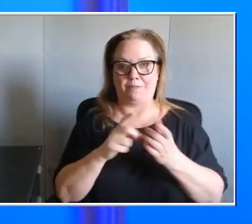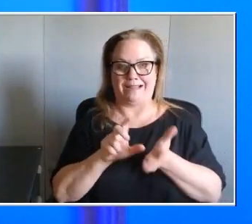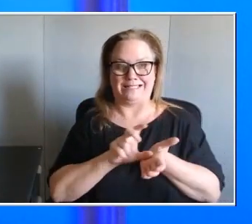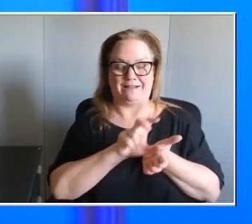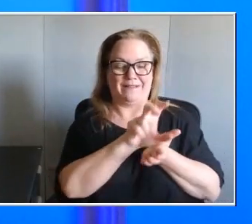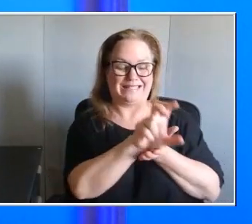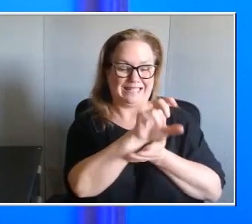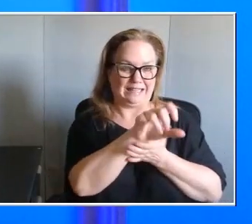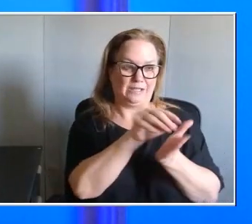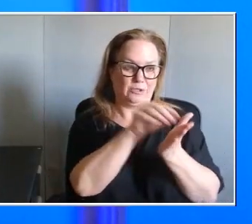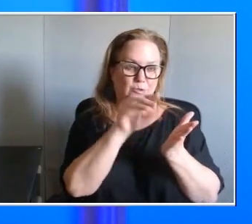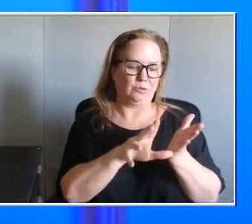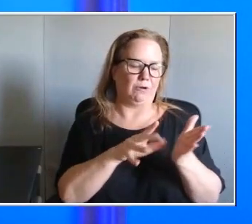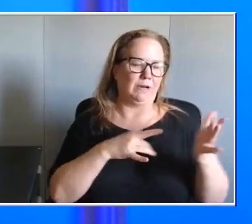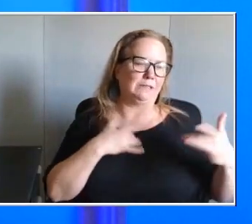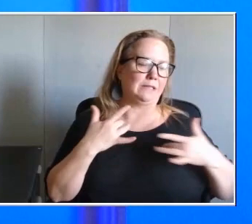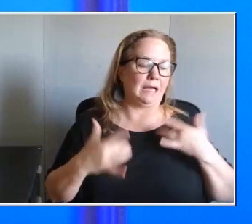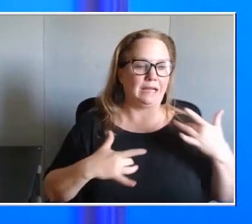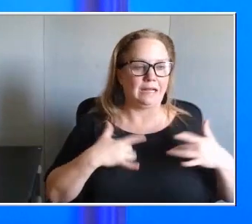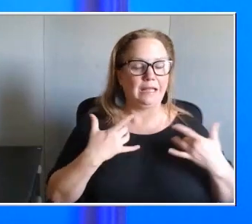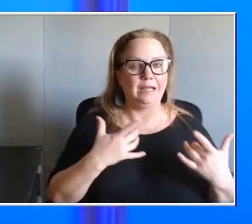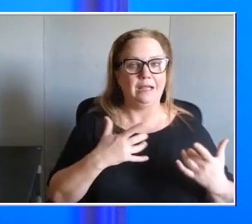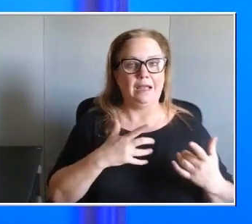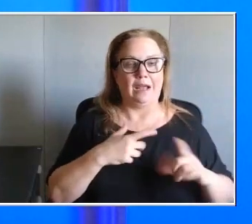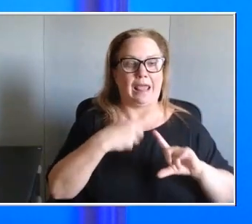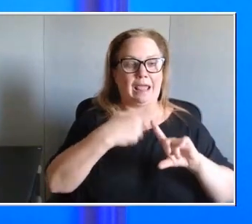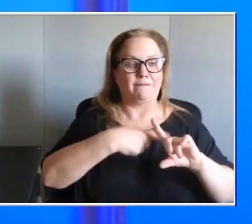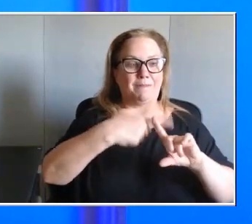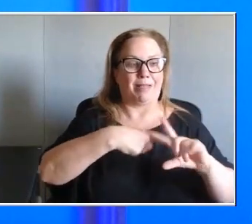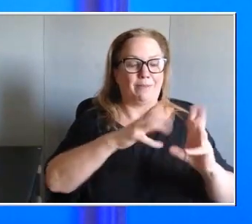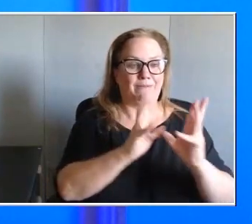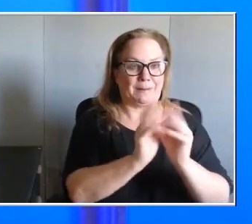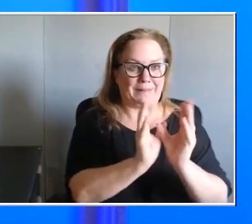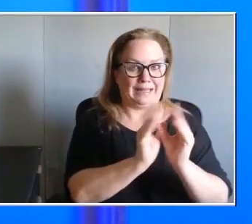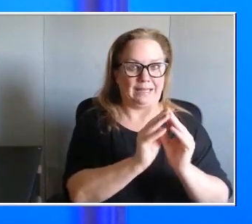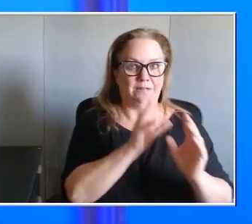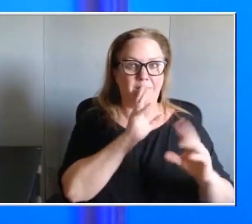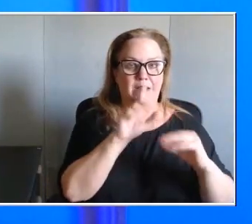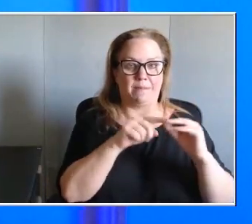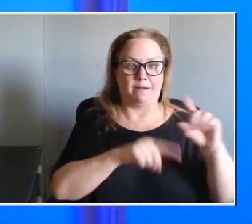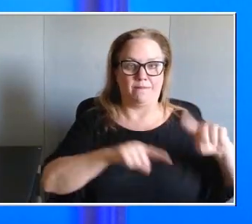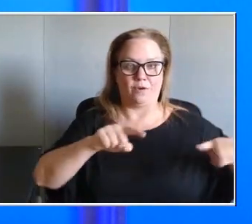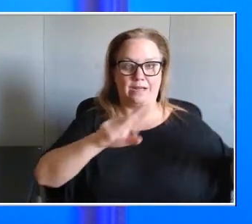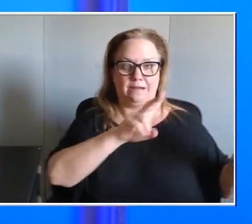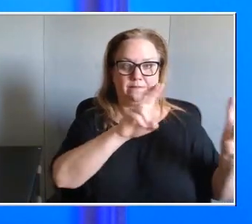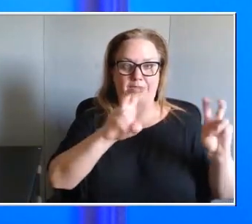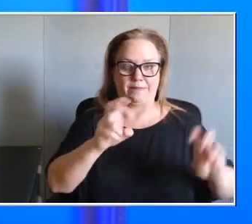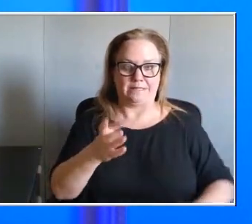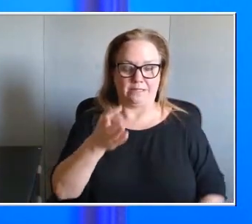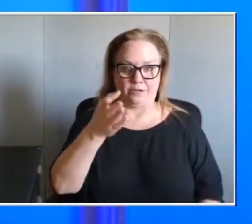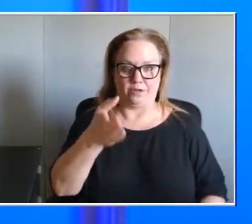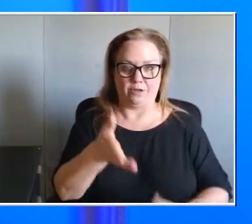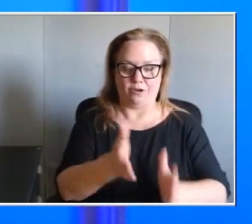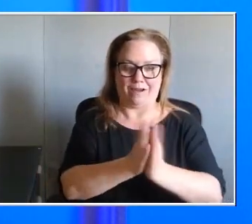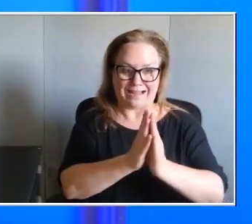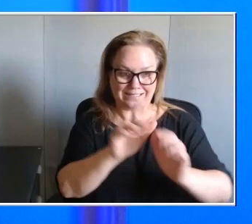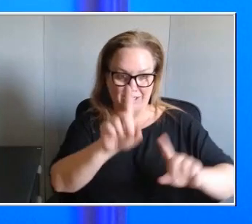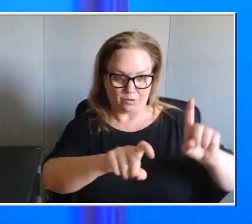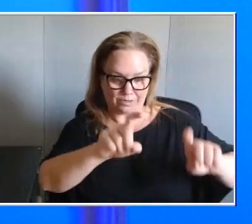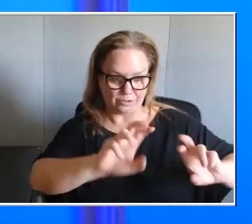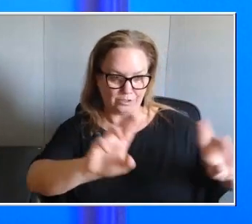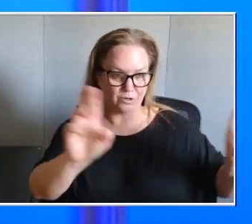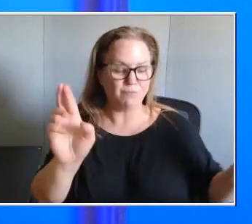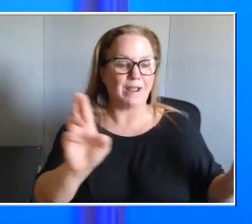the students are excited, and when we meet on a monthly basis to talk about different topics, they're there, they're asking questions, they're ready to do